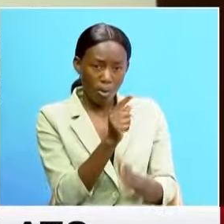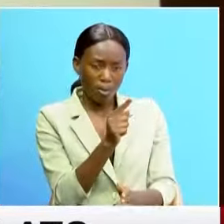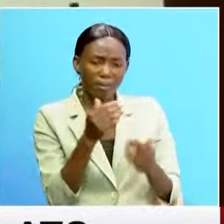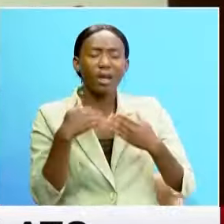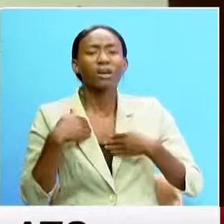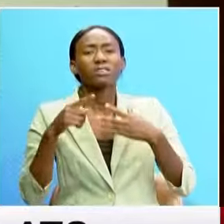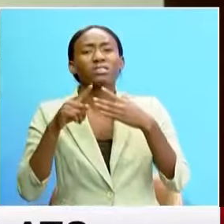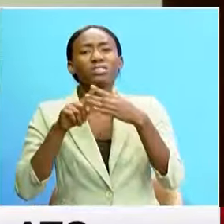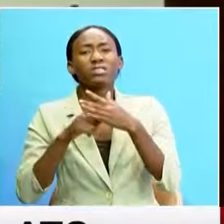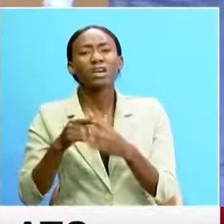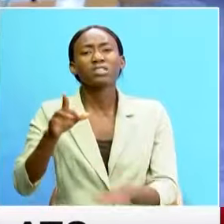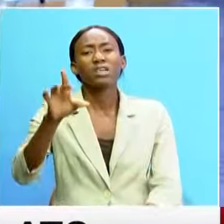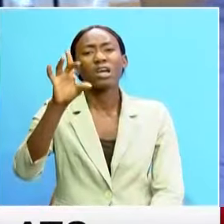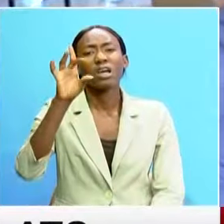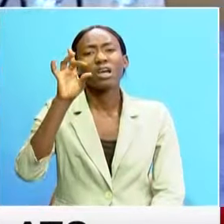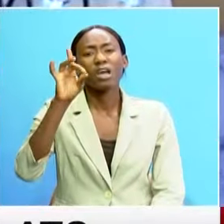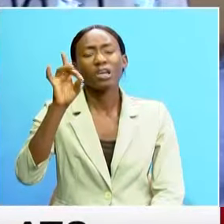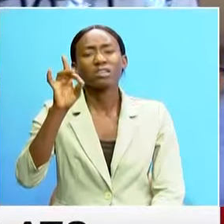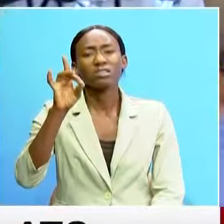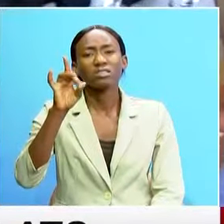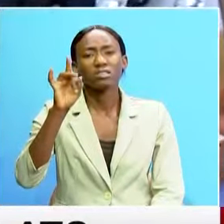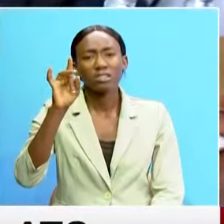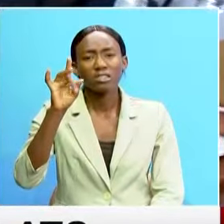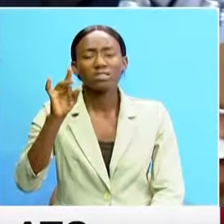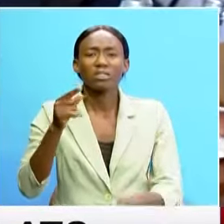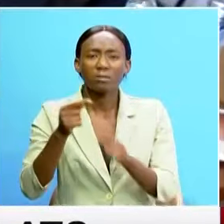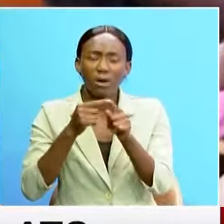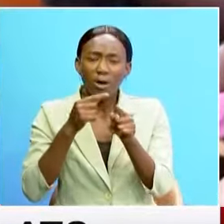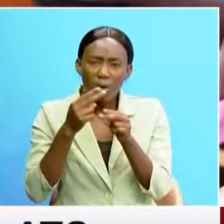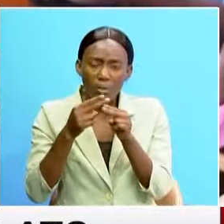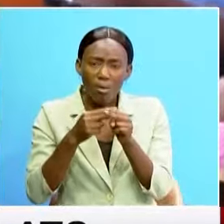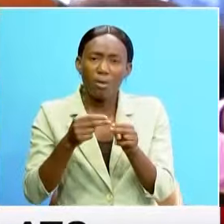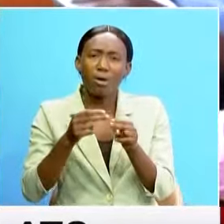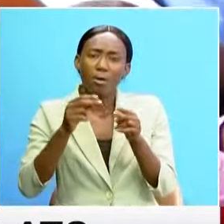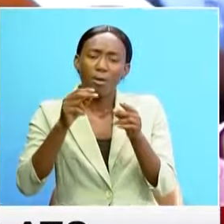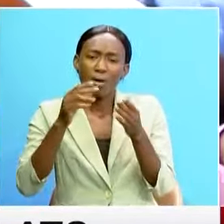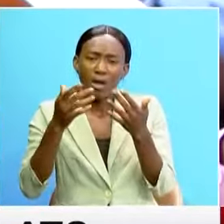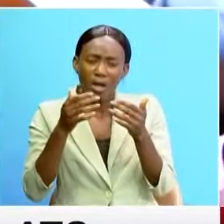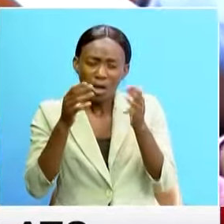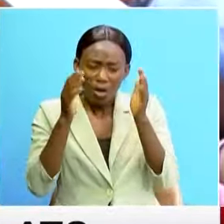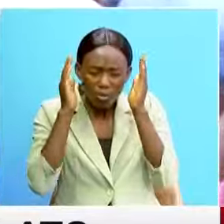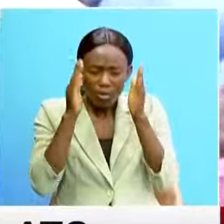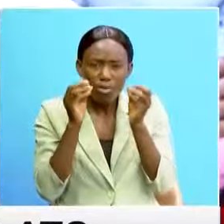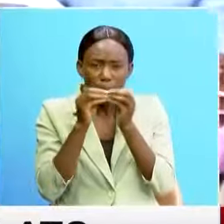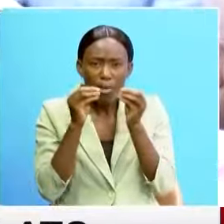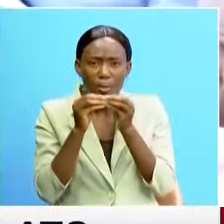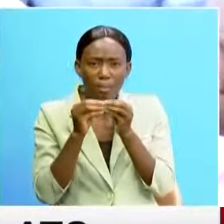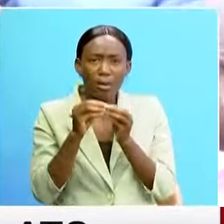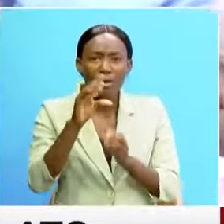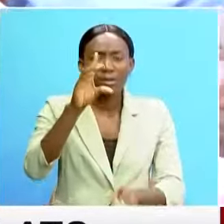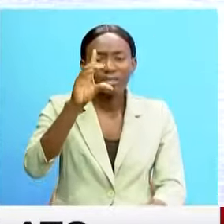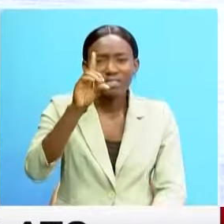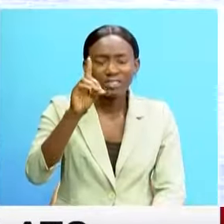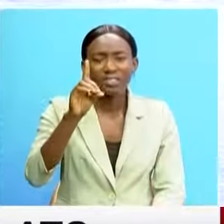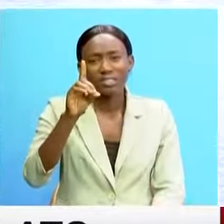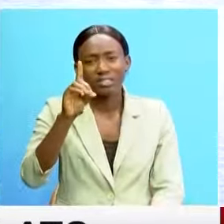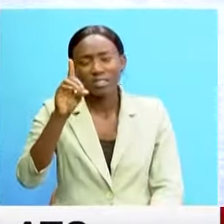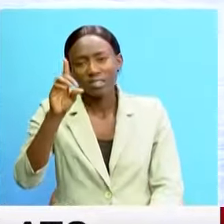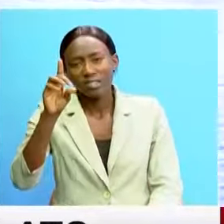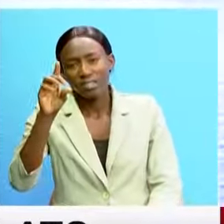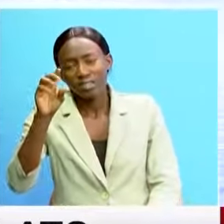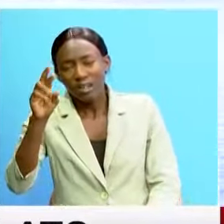an 18-month initiative titled Making Disaster Management Sustainable, Understanding the Role of Nature-Based